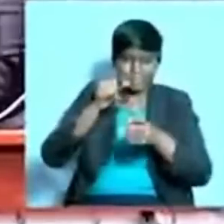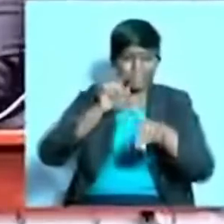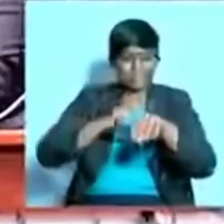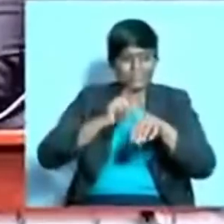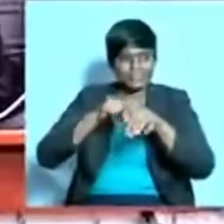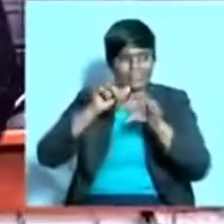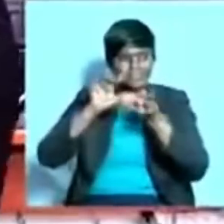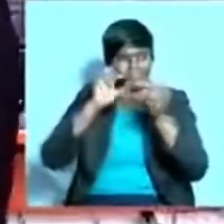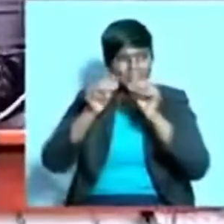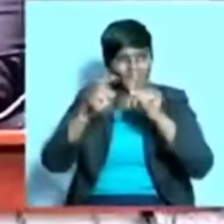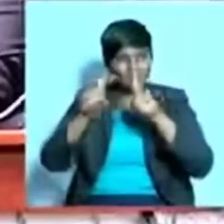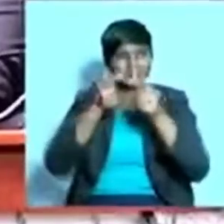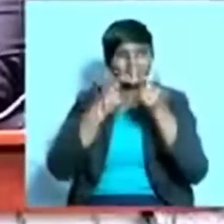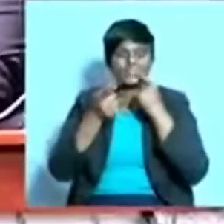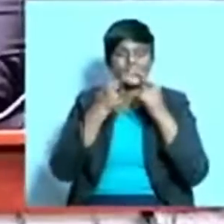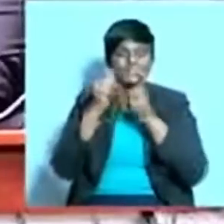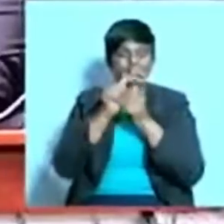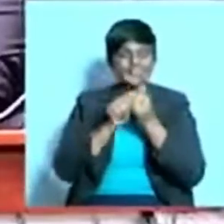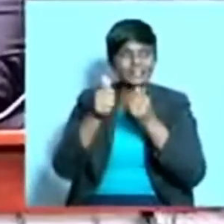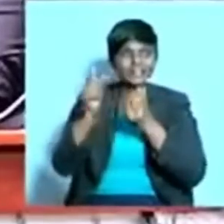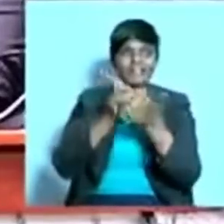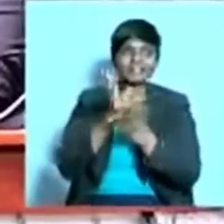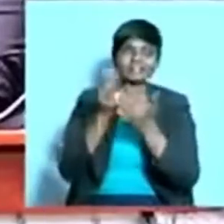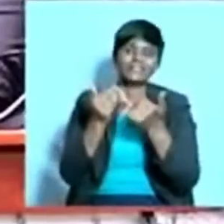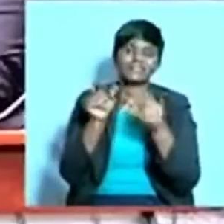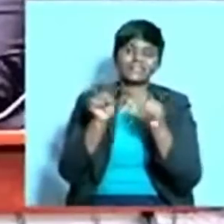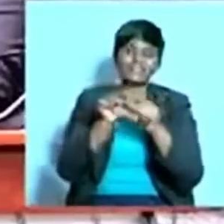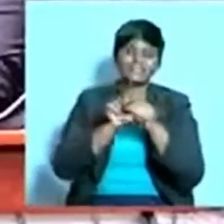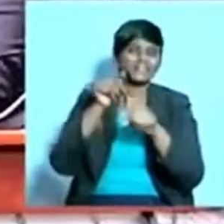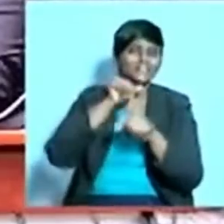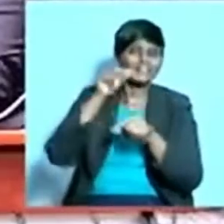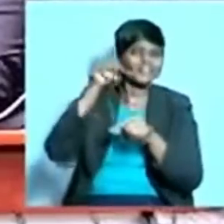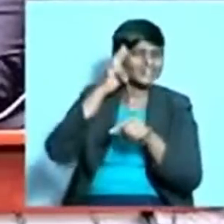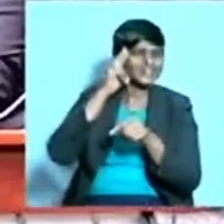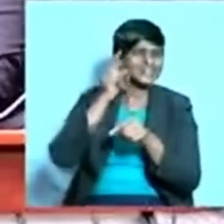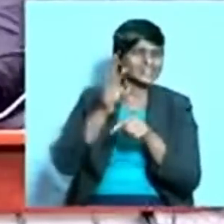opposition, which were not included? Is he in order not to recollect that?